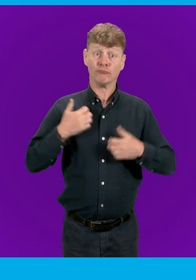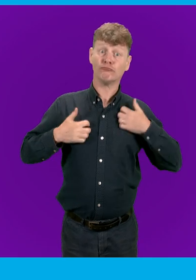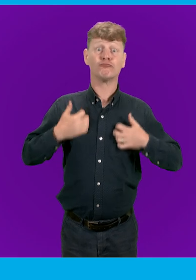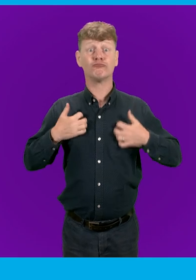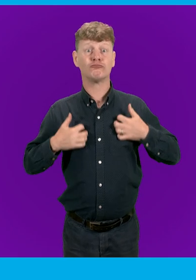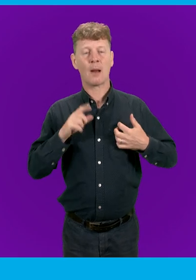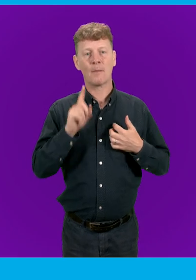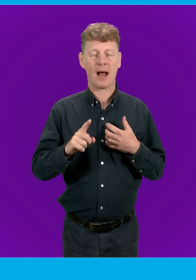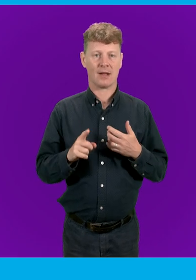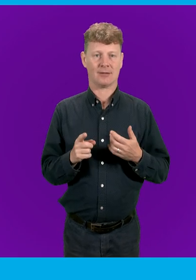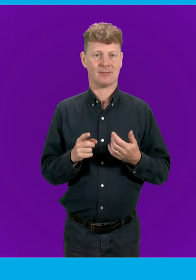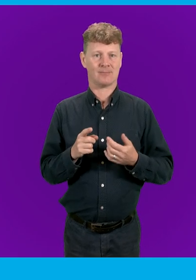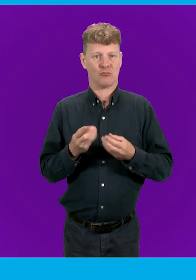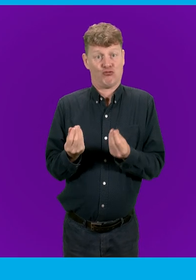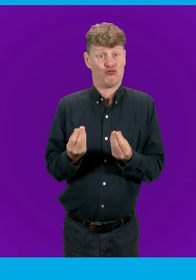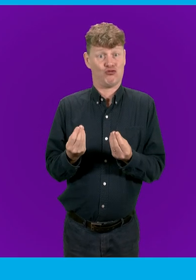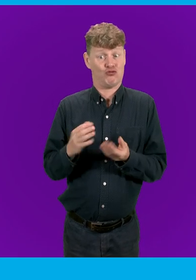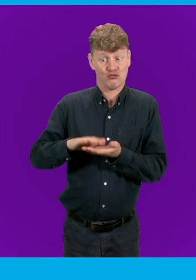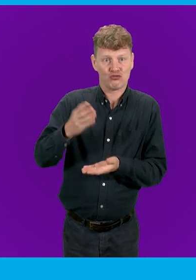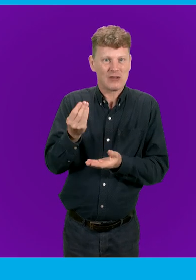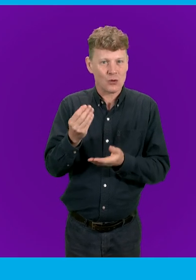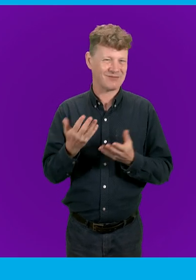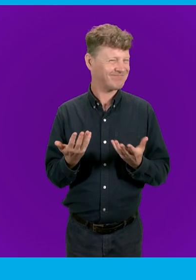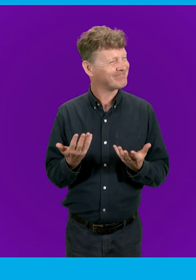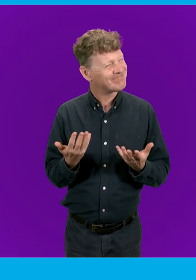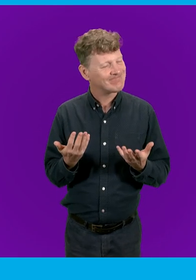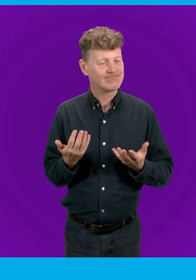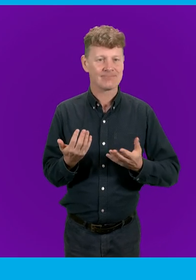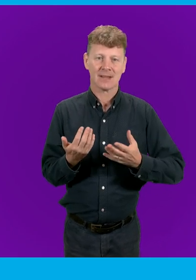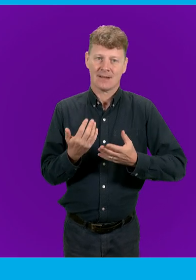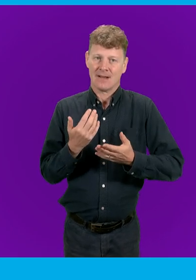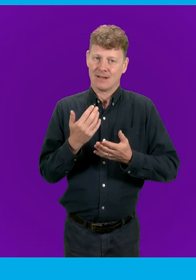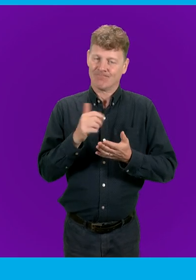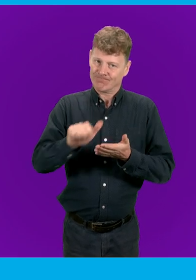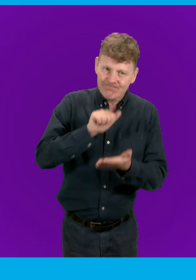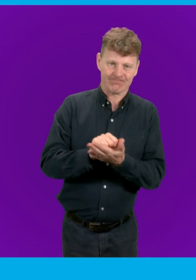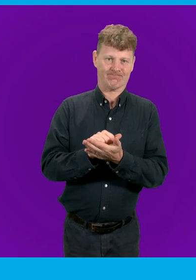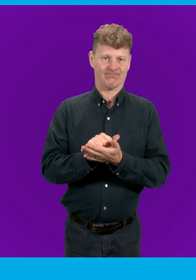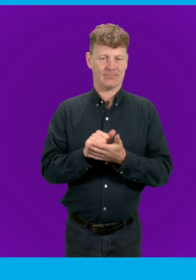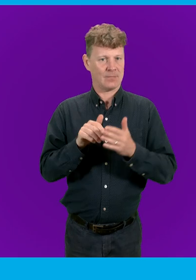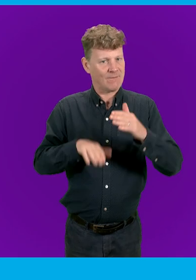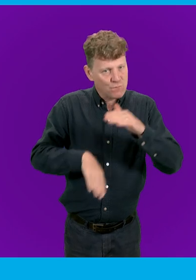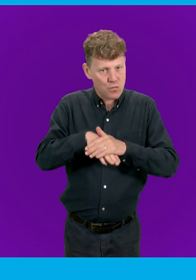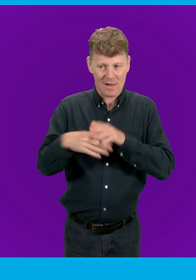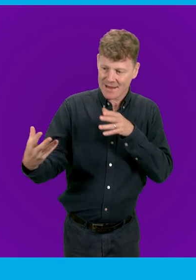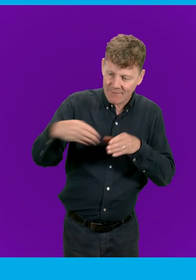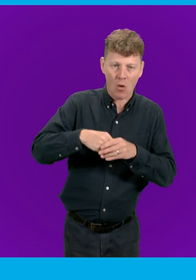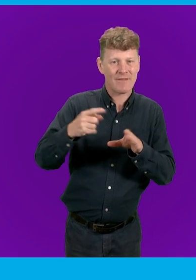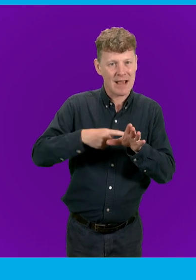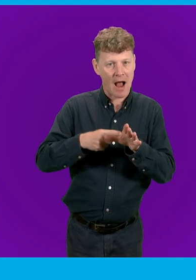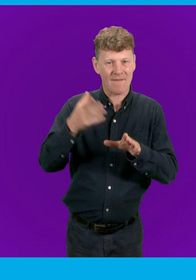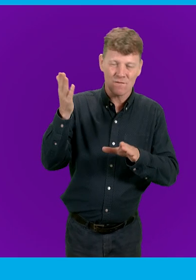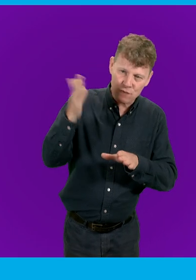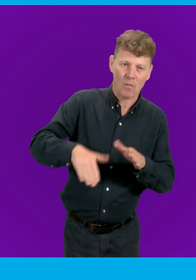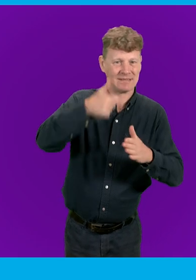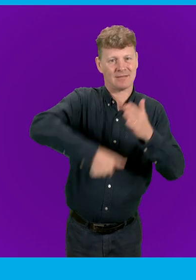the resources, I think, sometimes to really do a proper, to do things in ways that fully involve young people from the outset.